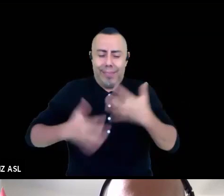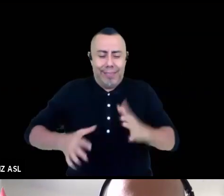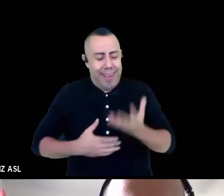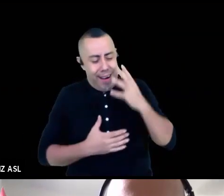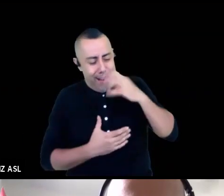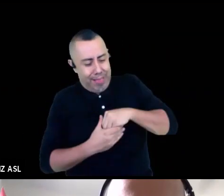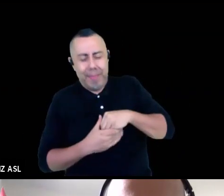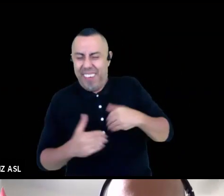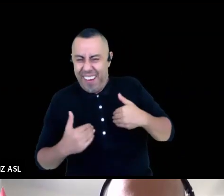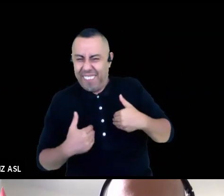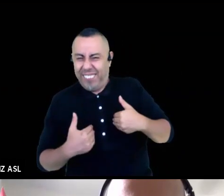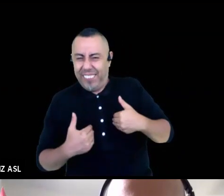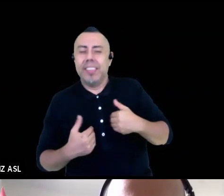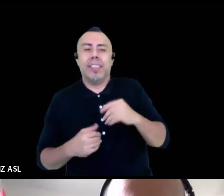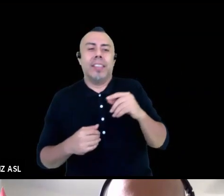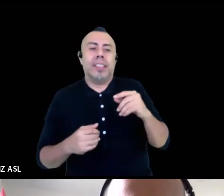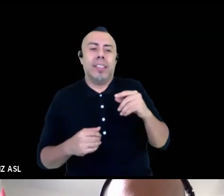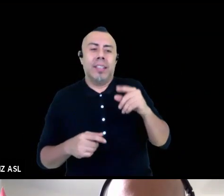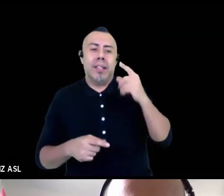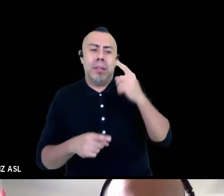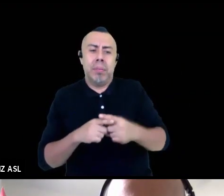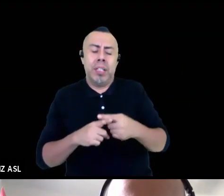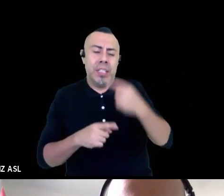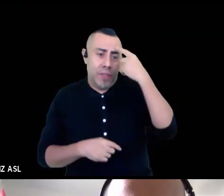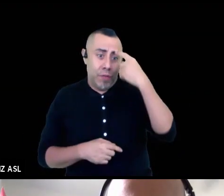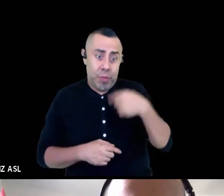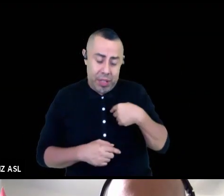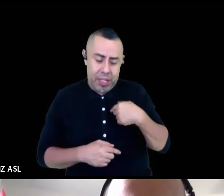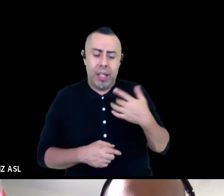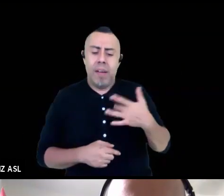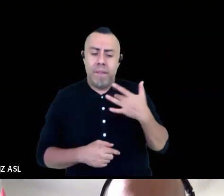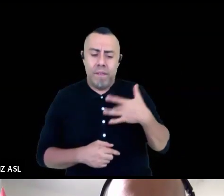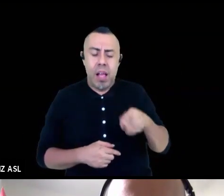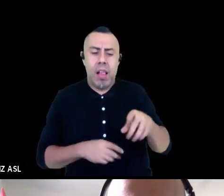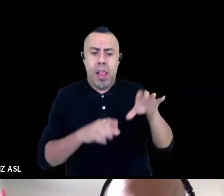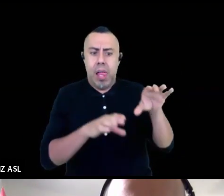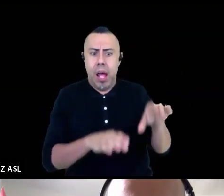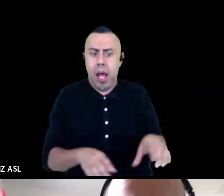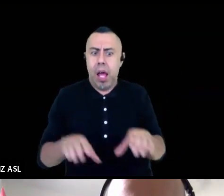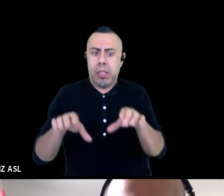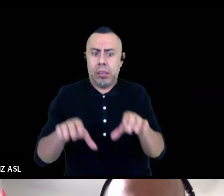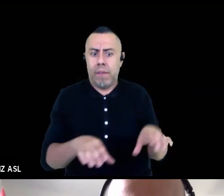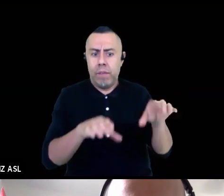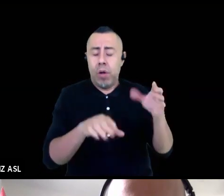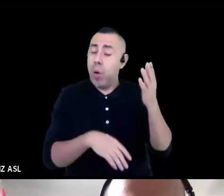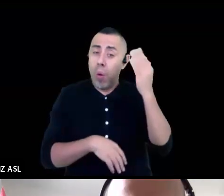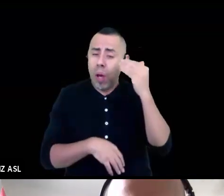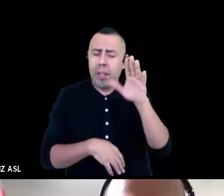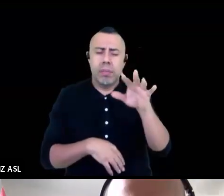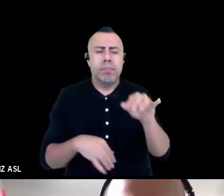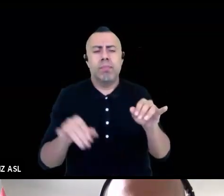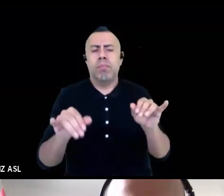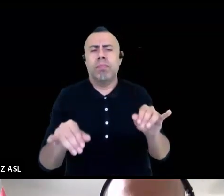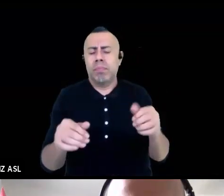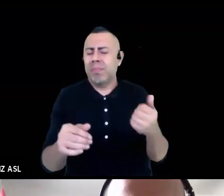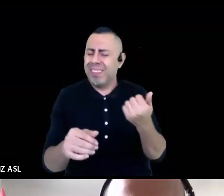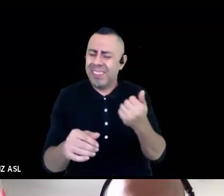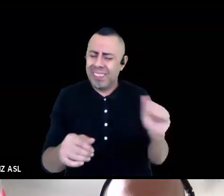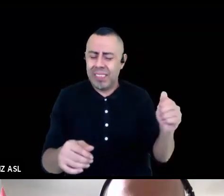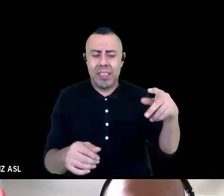And for me, it's active because I think this is like, you know, like any play,